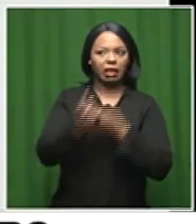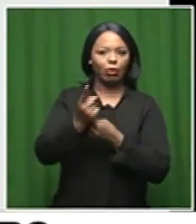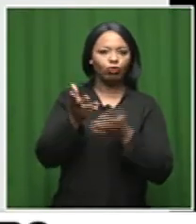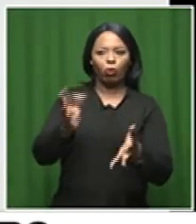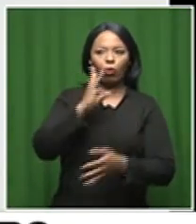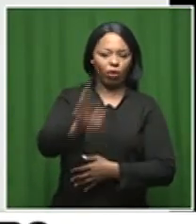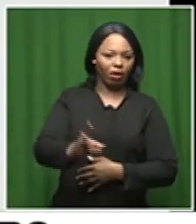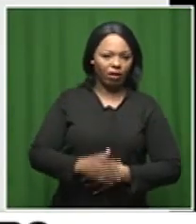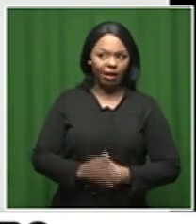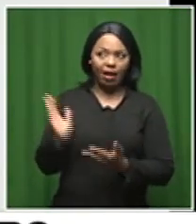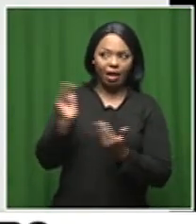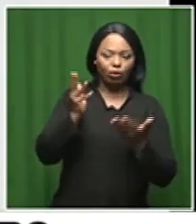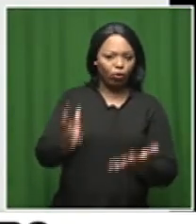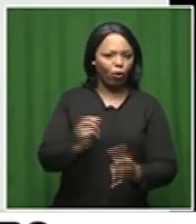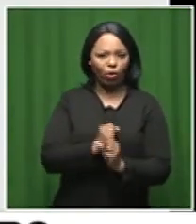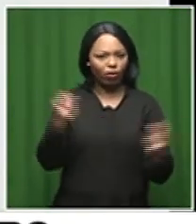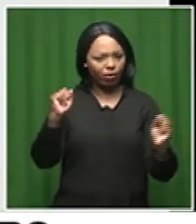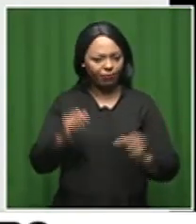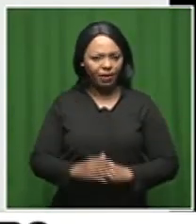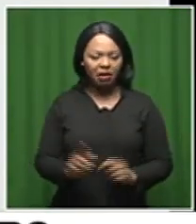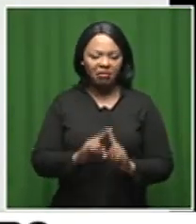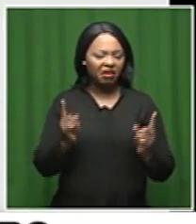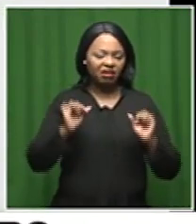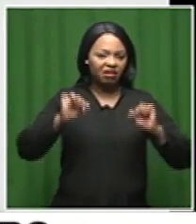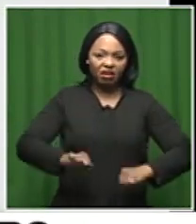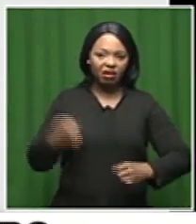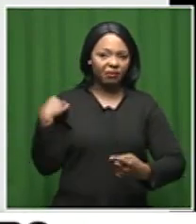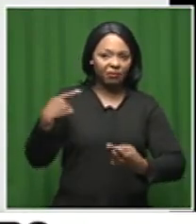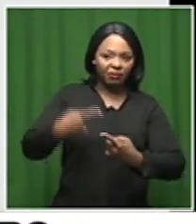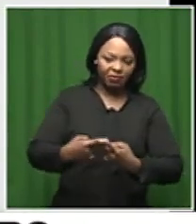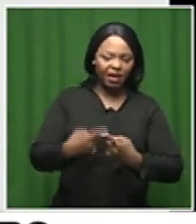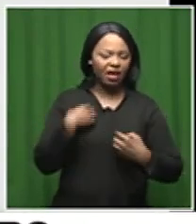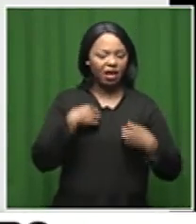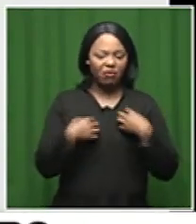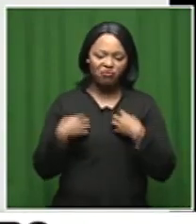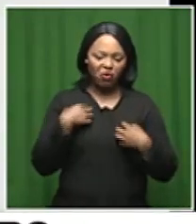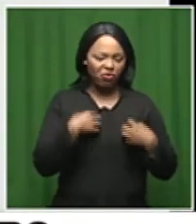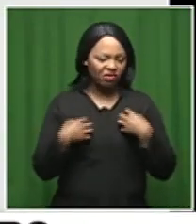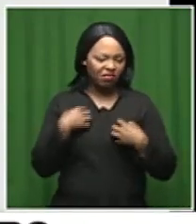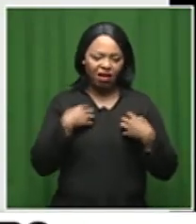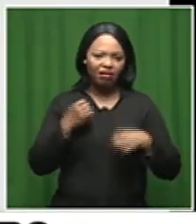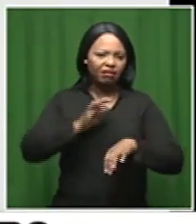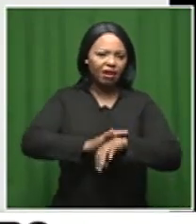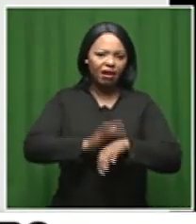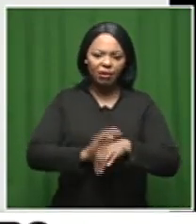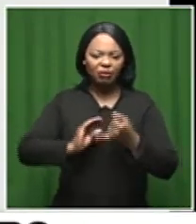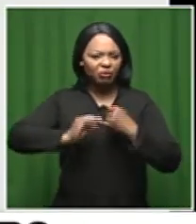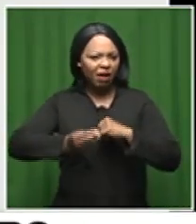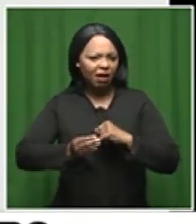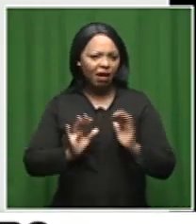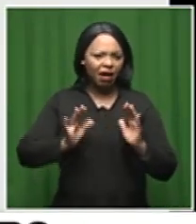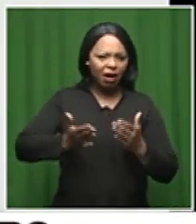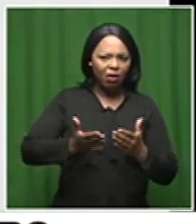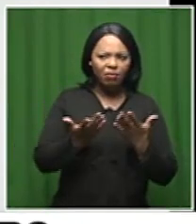in events. But yeah, since then, it's been an emotionally sort of tense time, just trying to get to